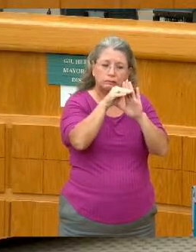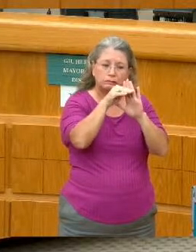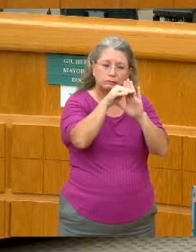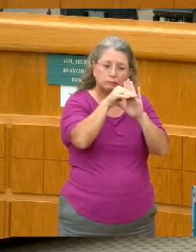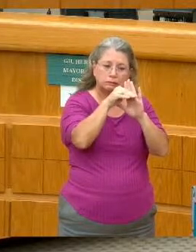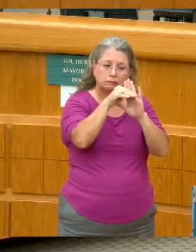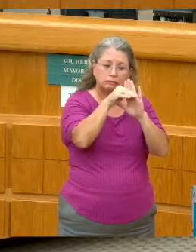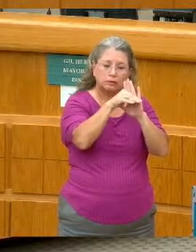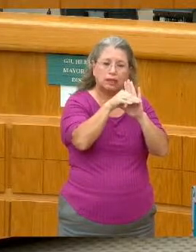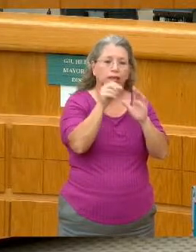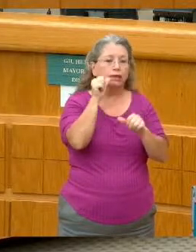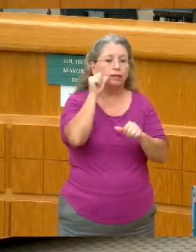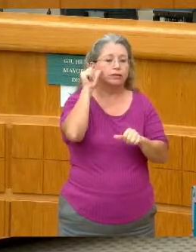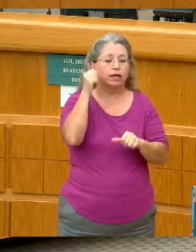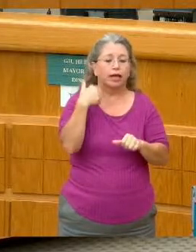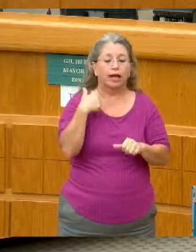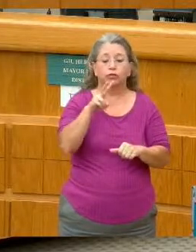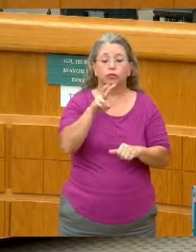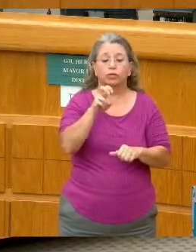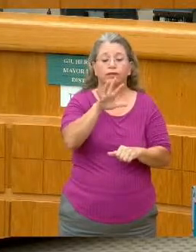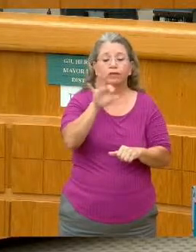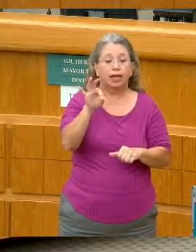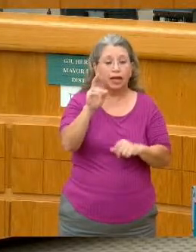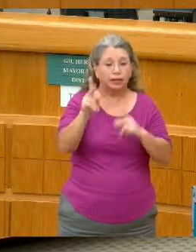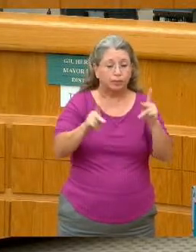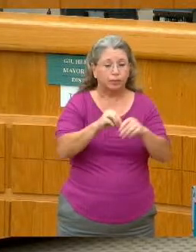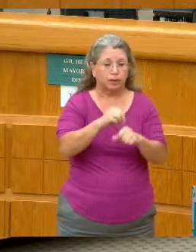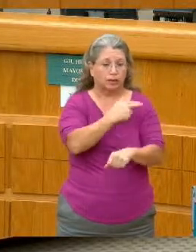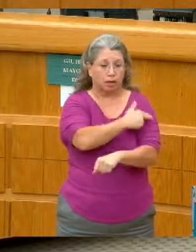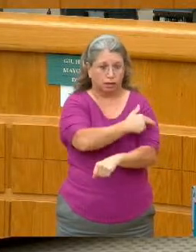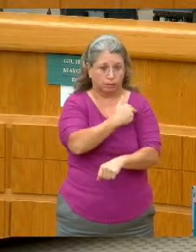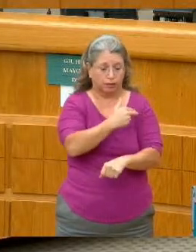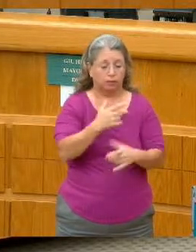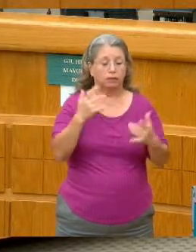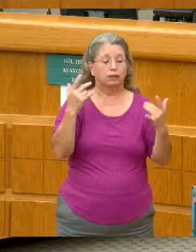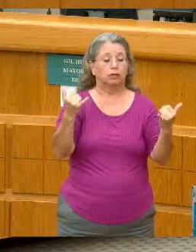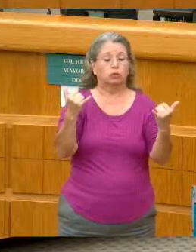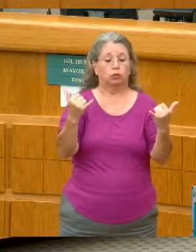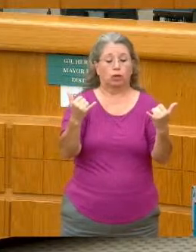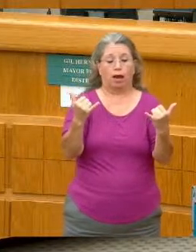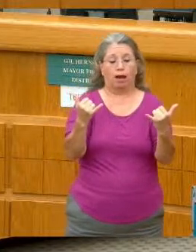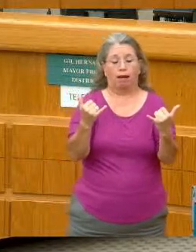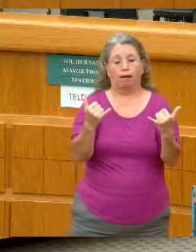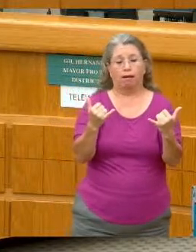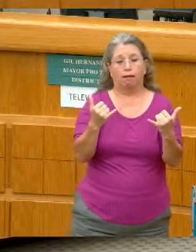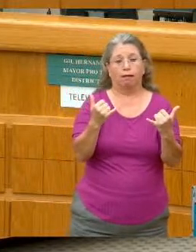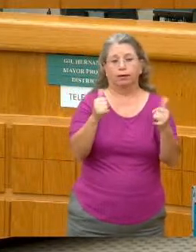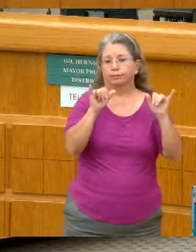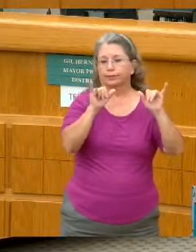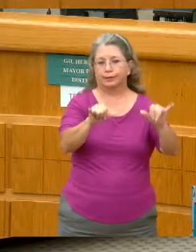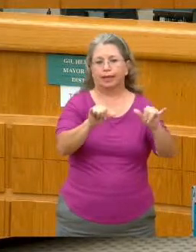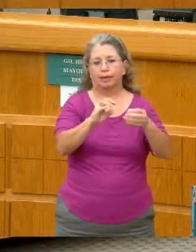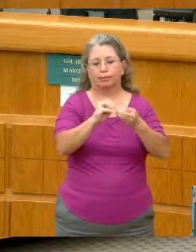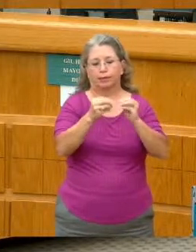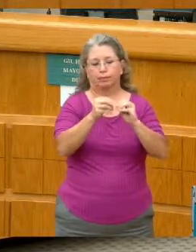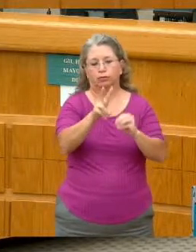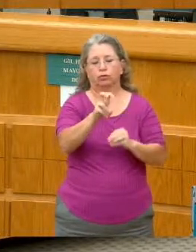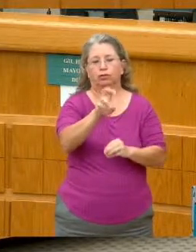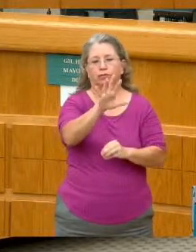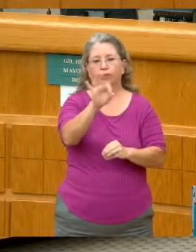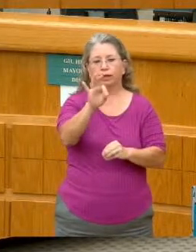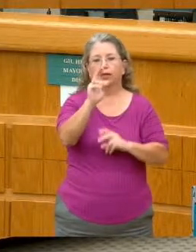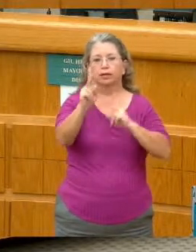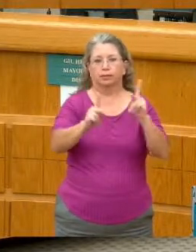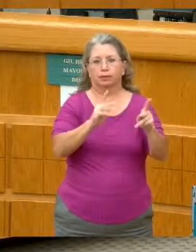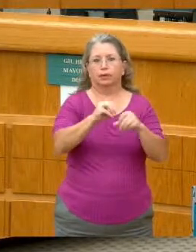we had 259 persons in the hospitals here in Nueces County, and today that number is the same, 259 persons in the